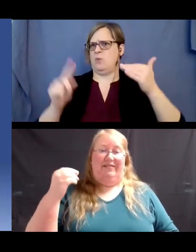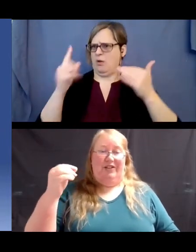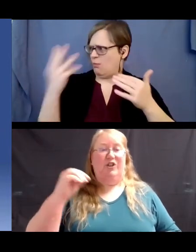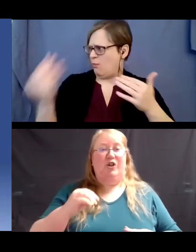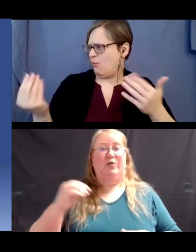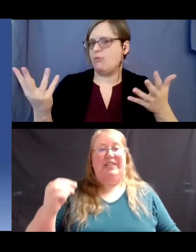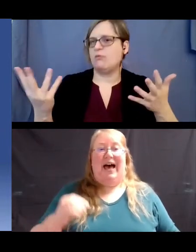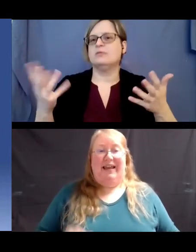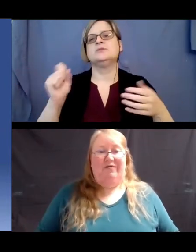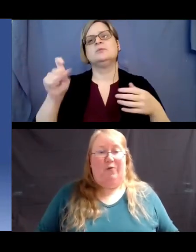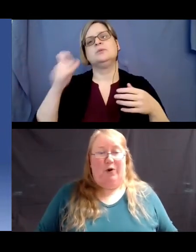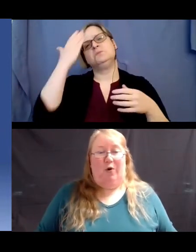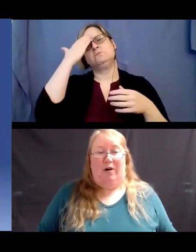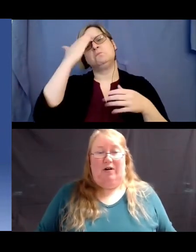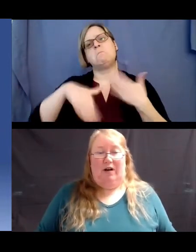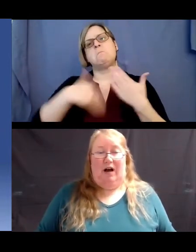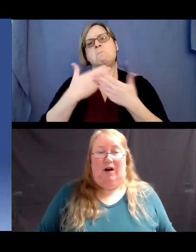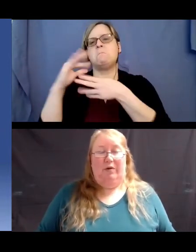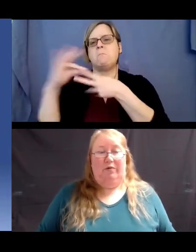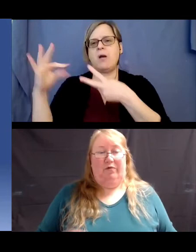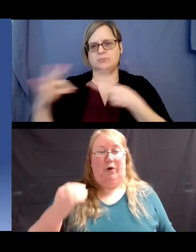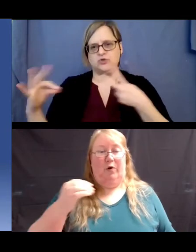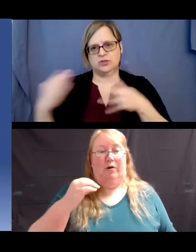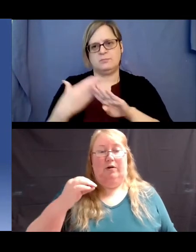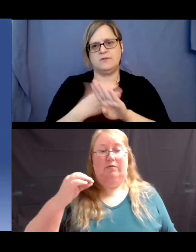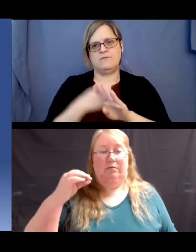decide to choose that for your